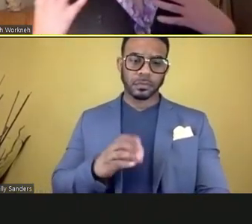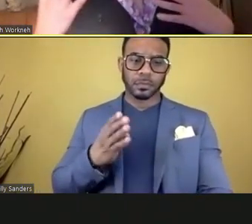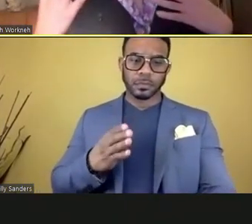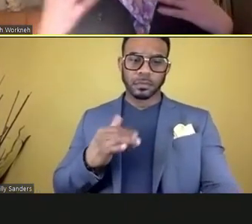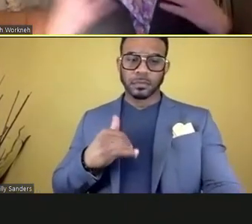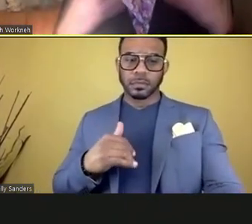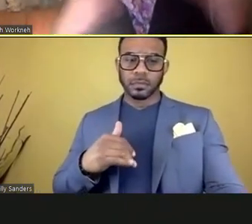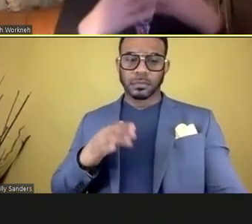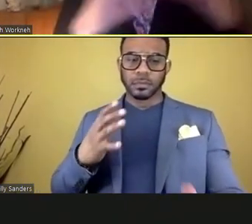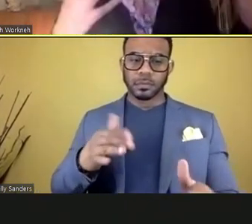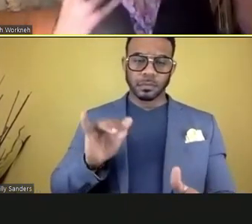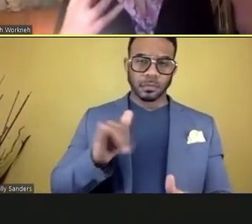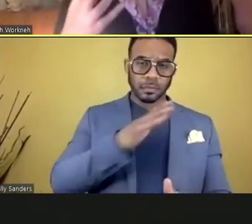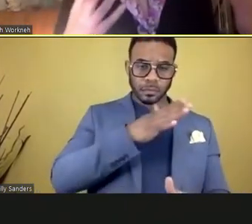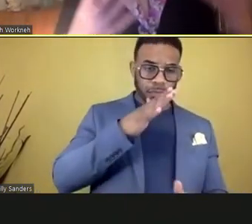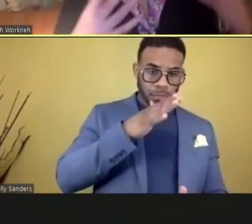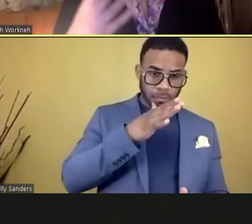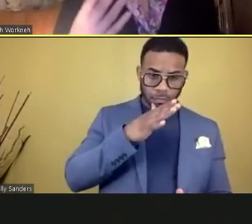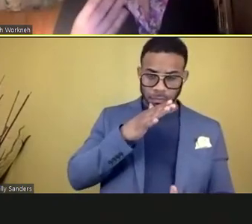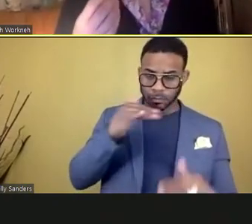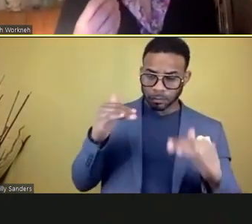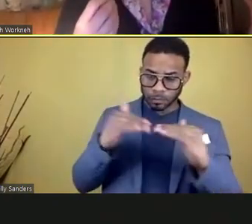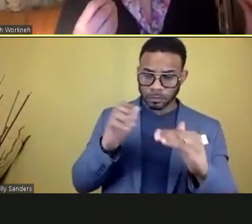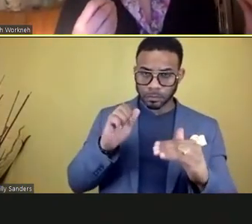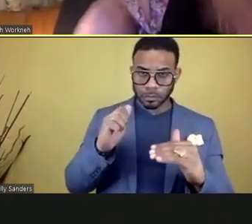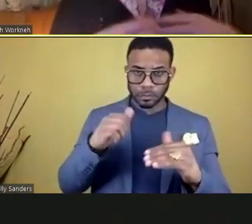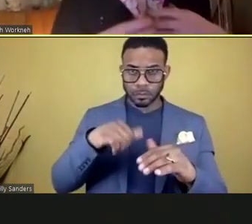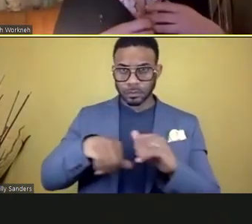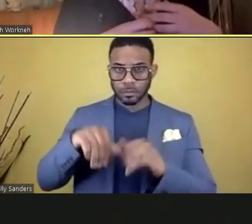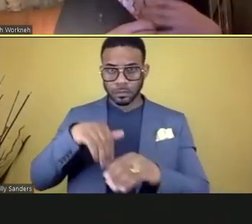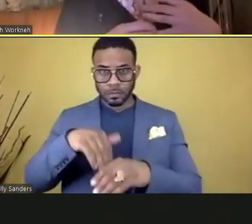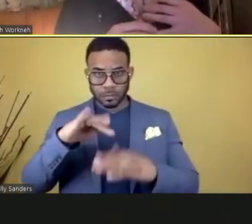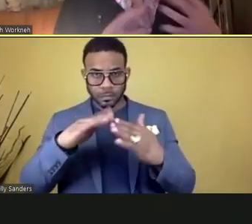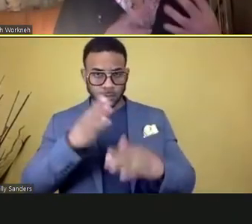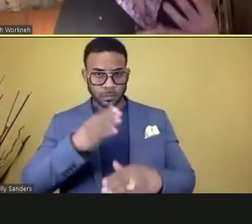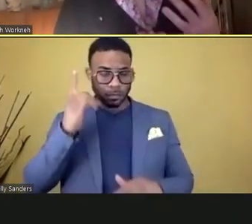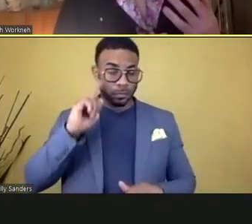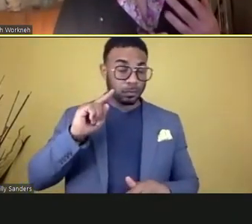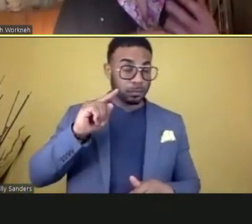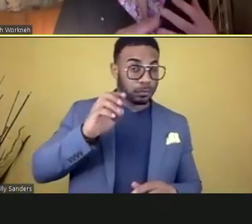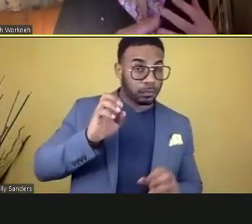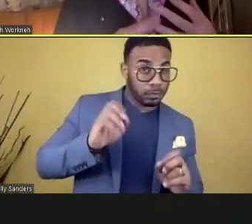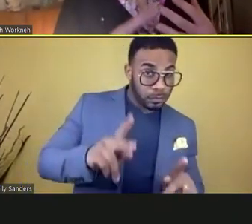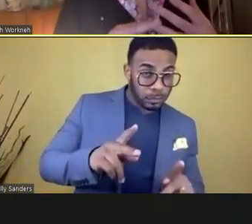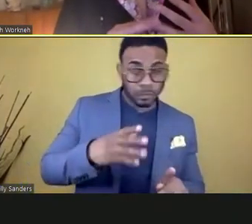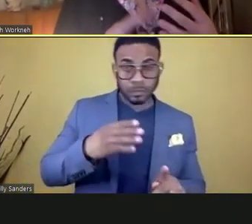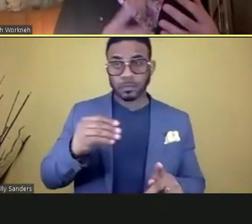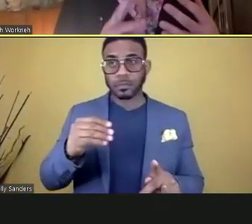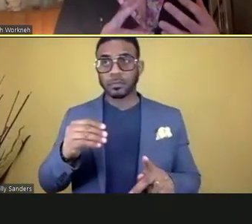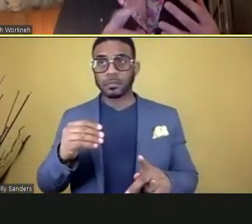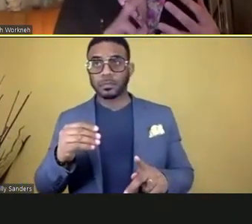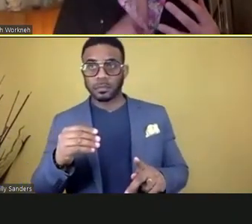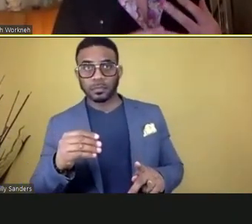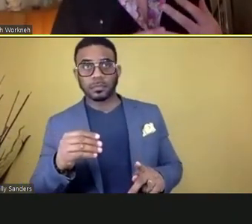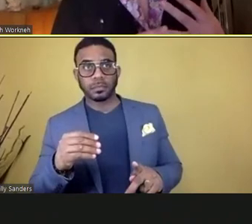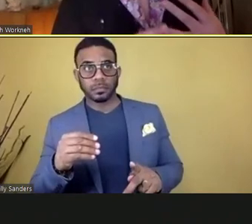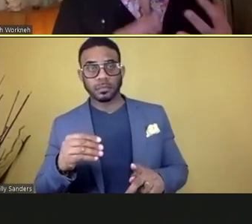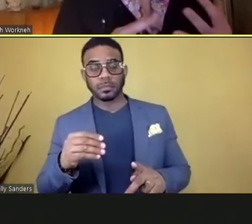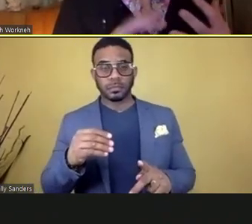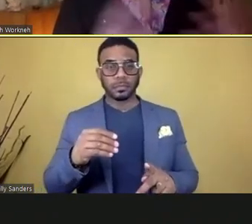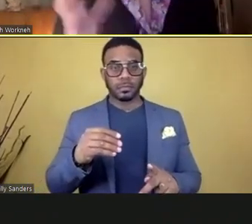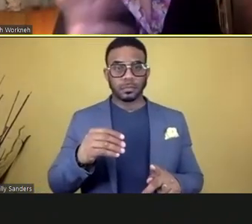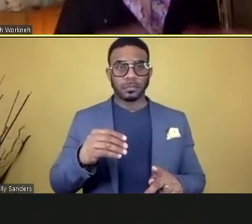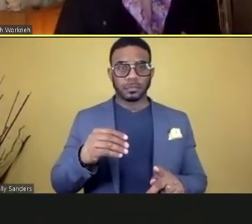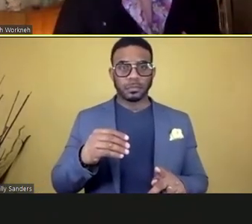the rural equivalent of inner city Baltimore in terms of opportunity and kind